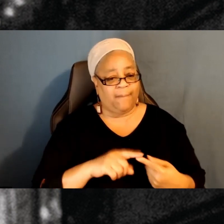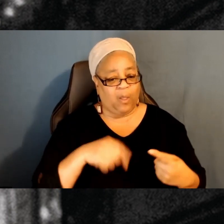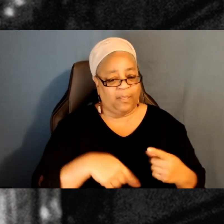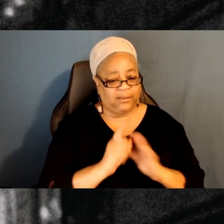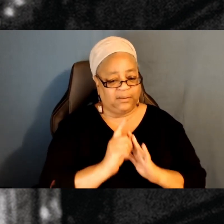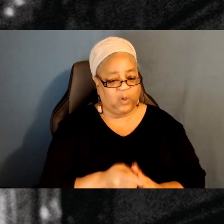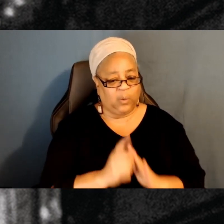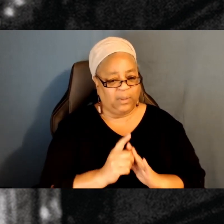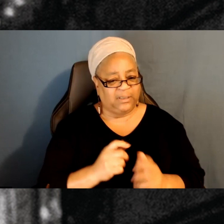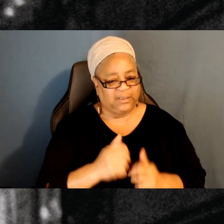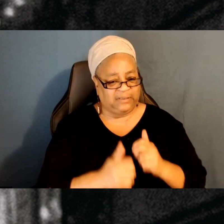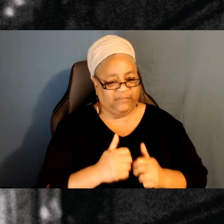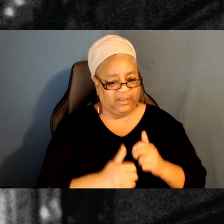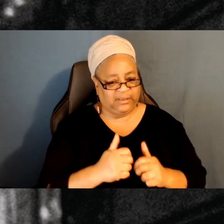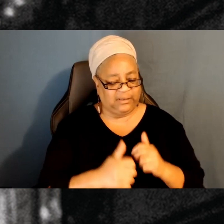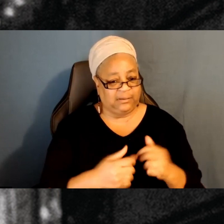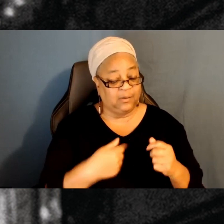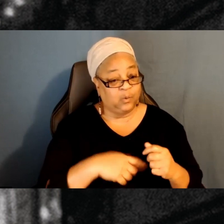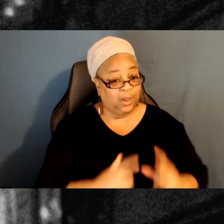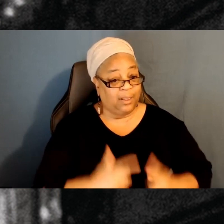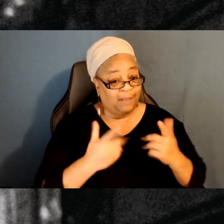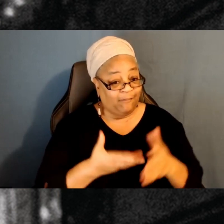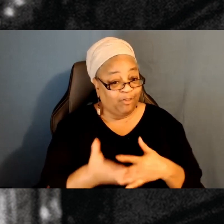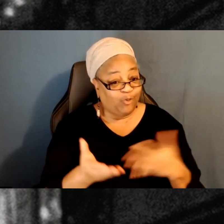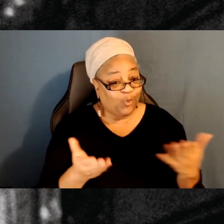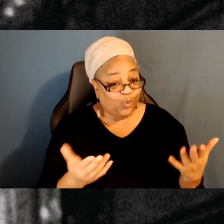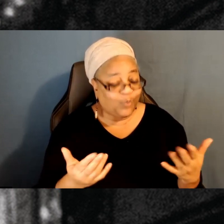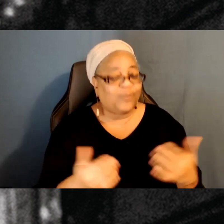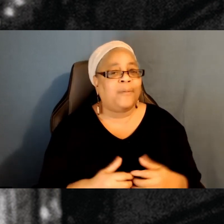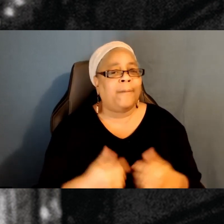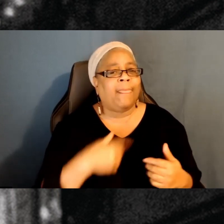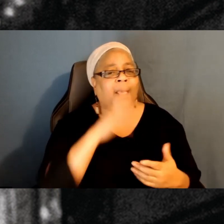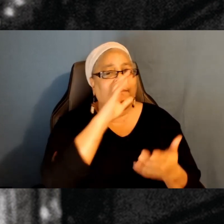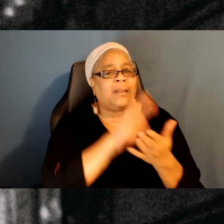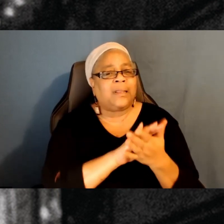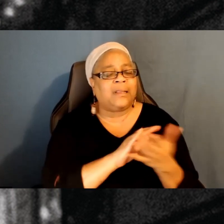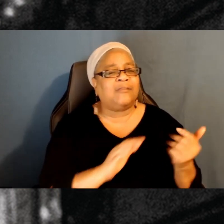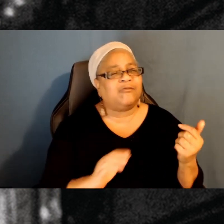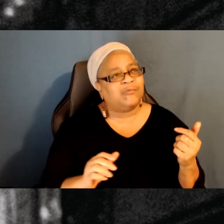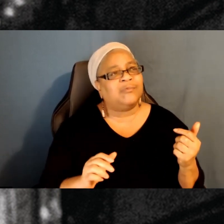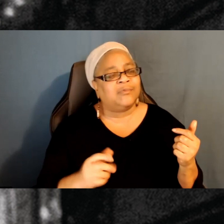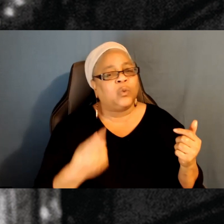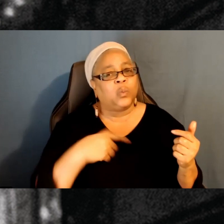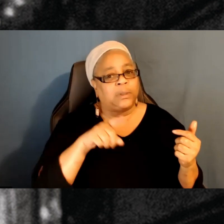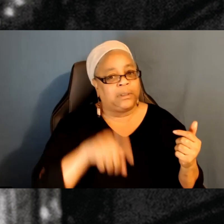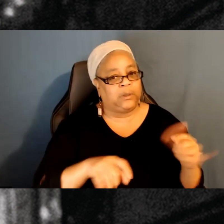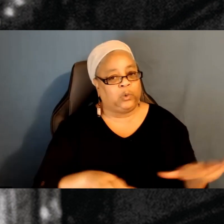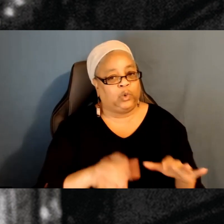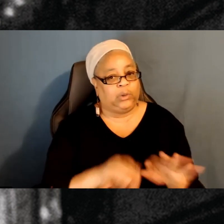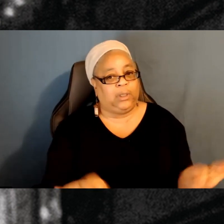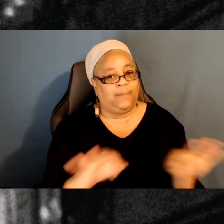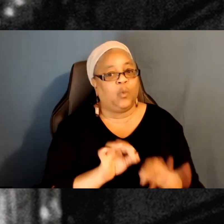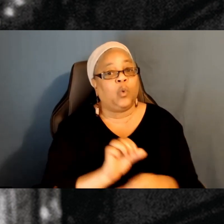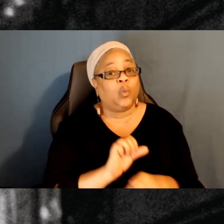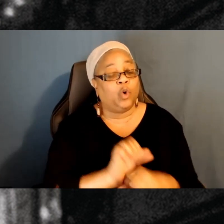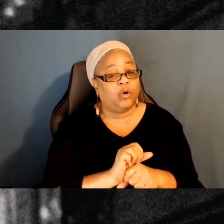living. I believe that there's really important work that we need to do